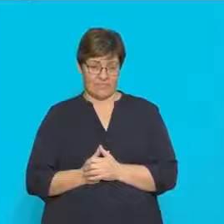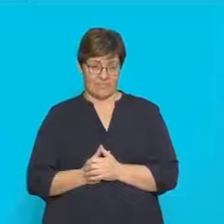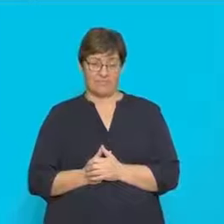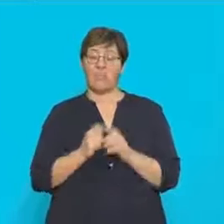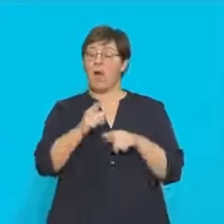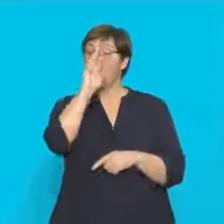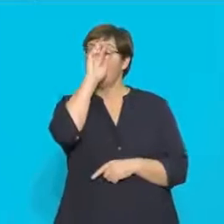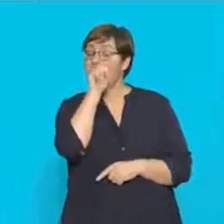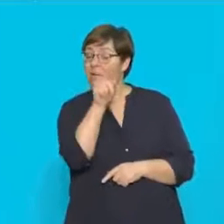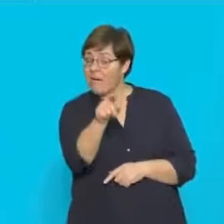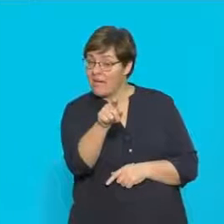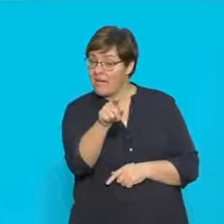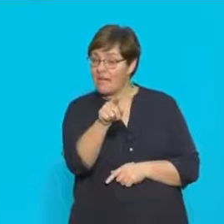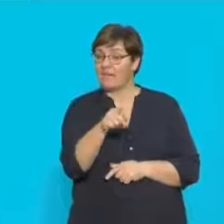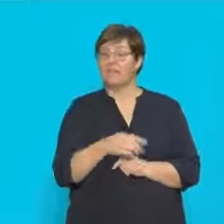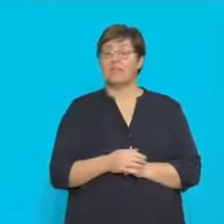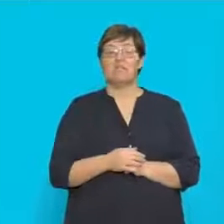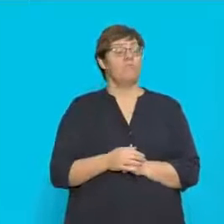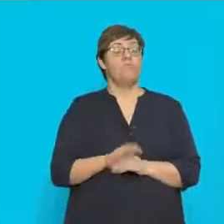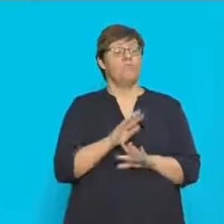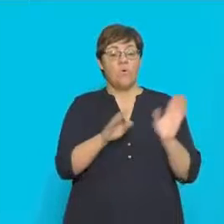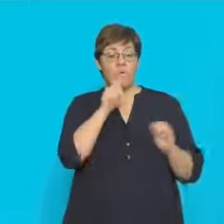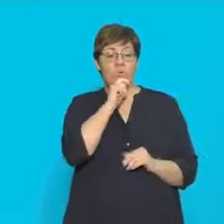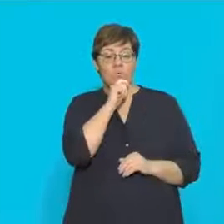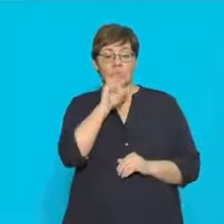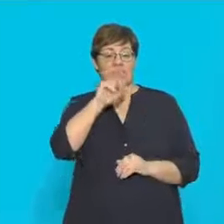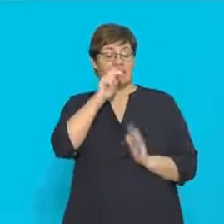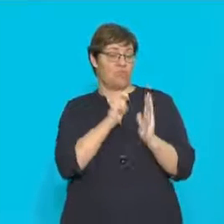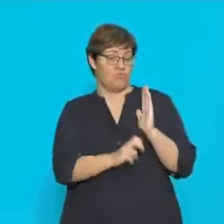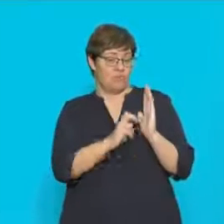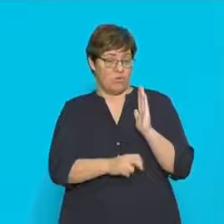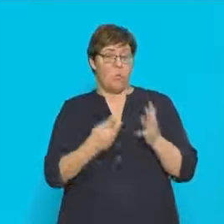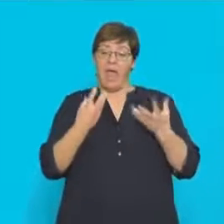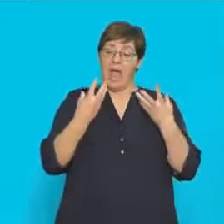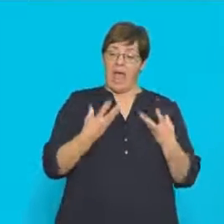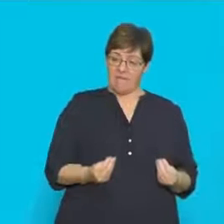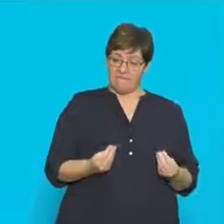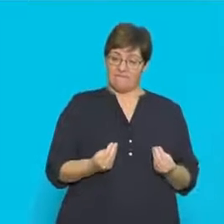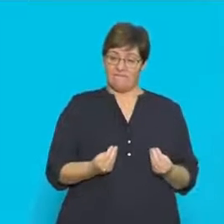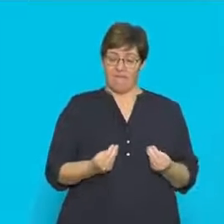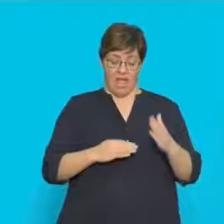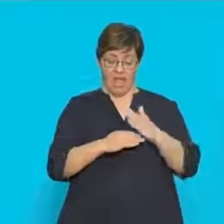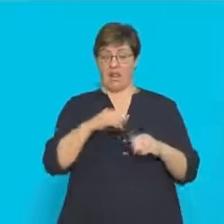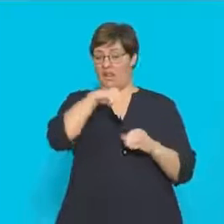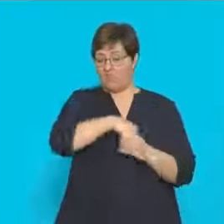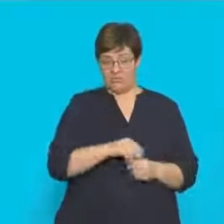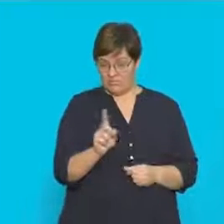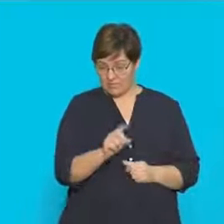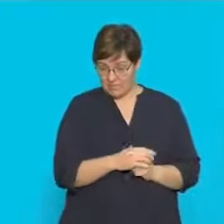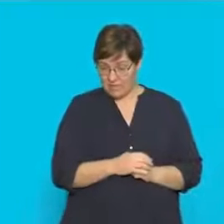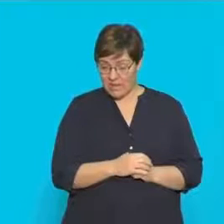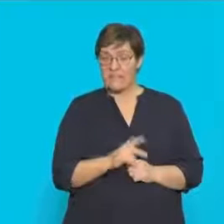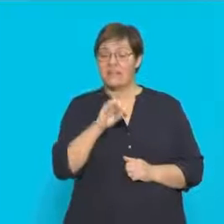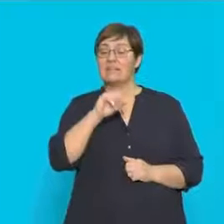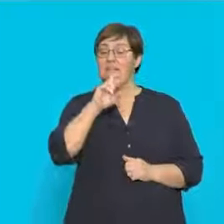angle. But remember, we don't use sine rule if we have the including angle. So sine rule is